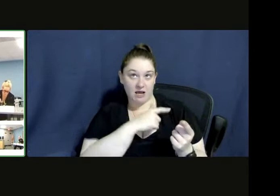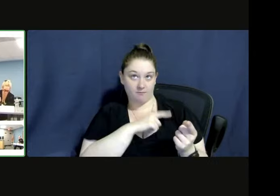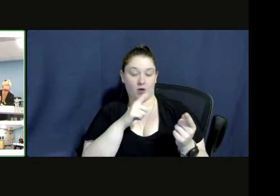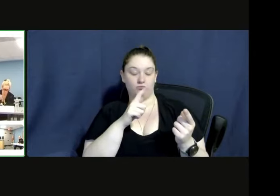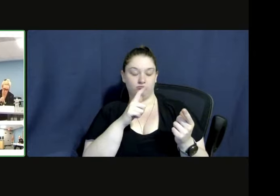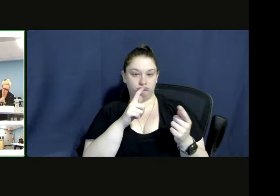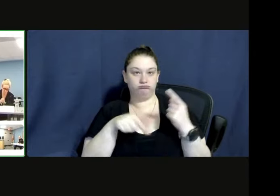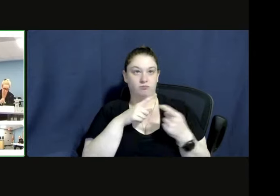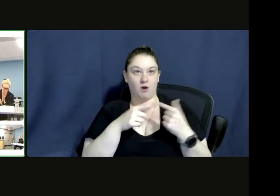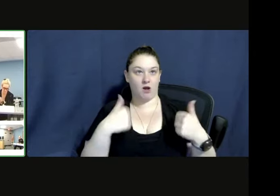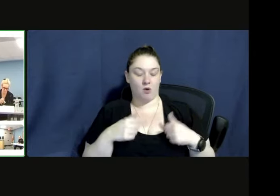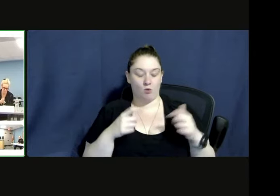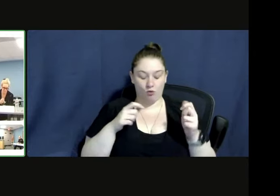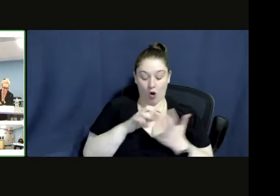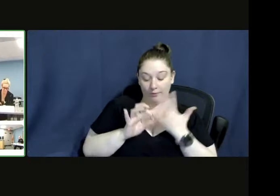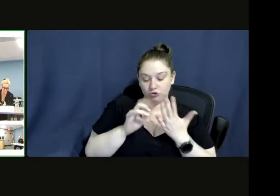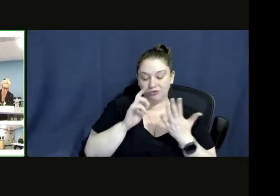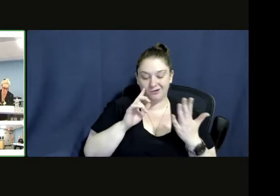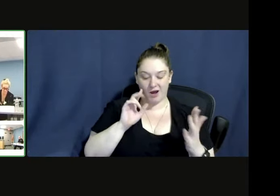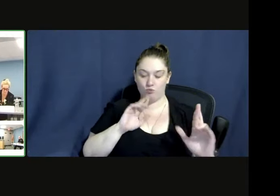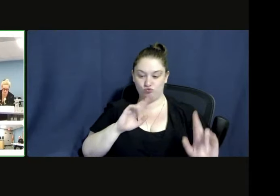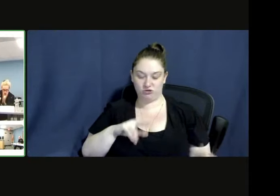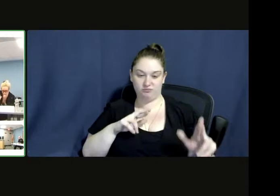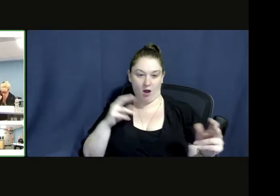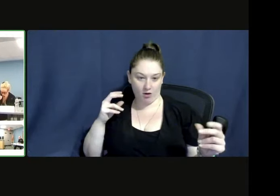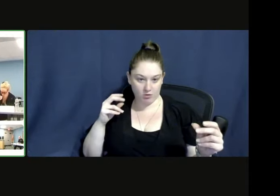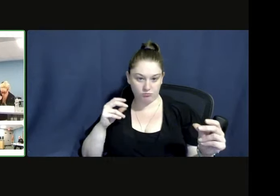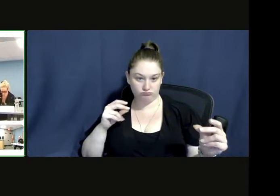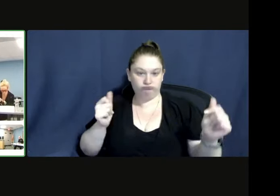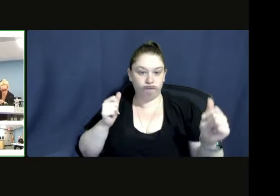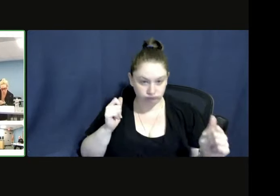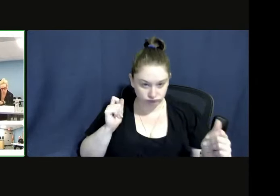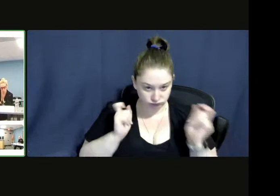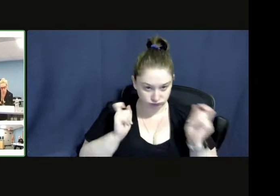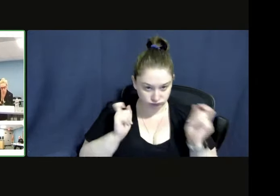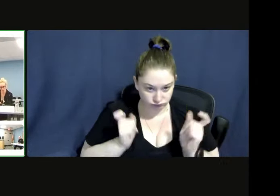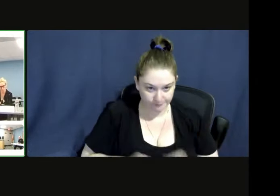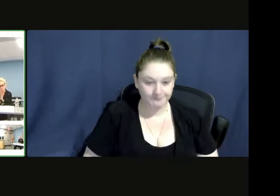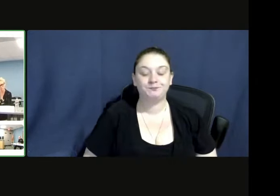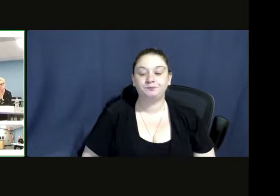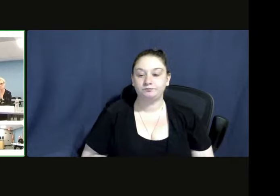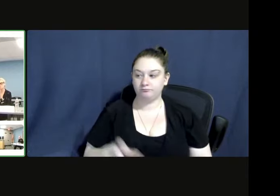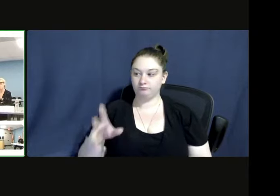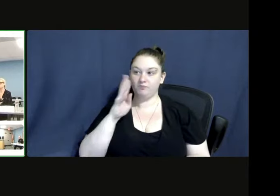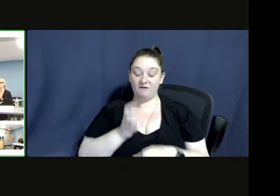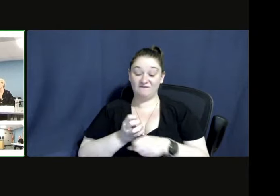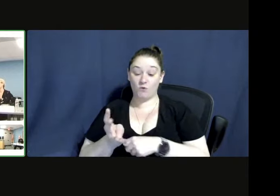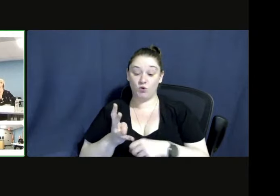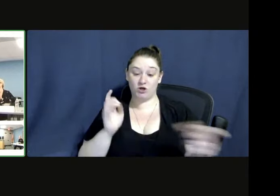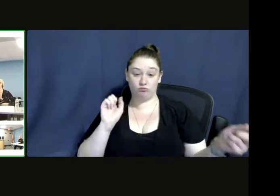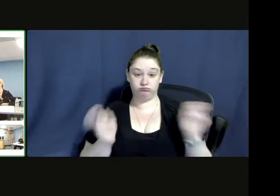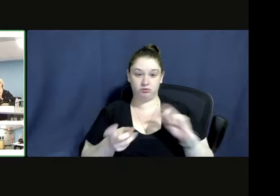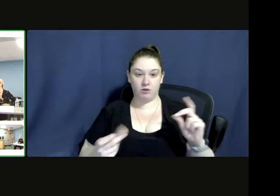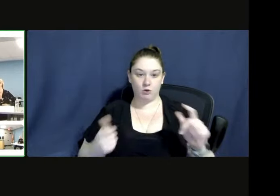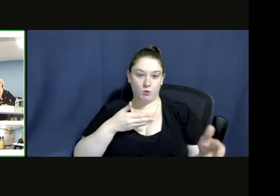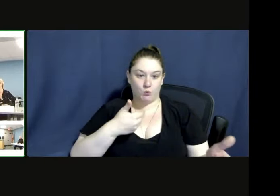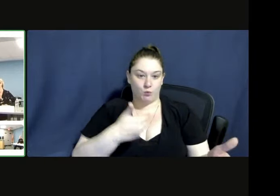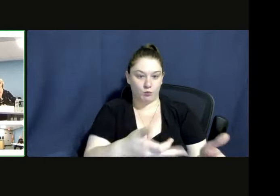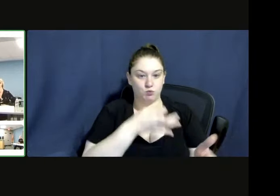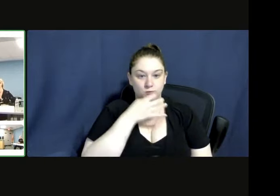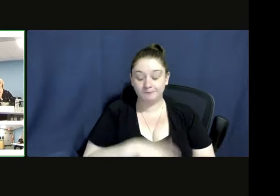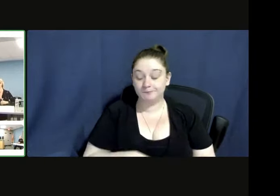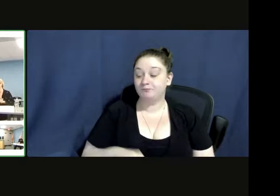responsibly. Our updated five-year budget forecast reflects this approach. Josh will provide an overview of this work in